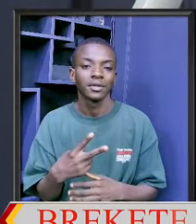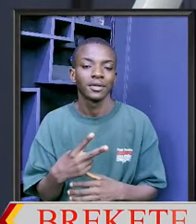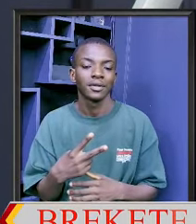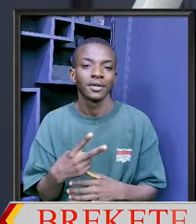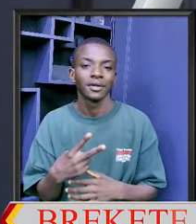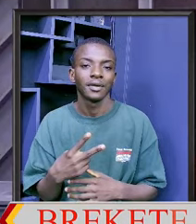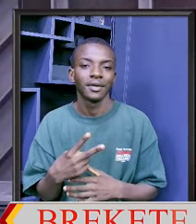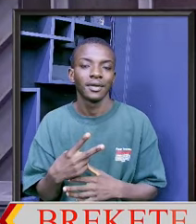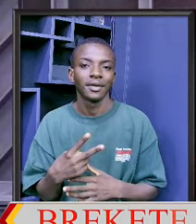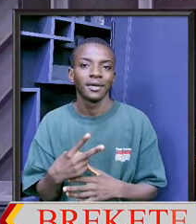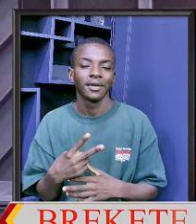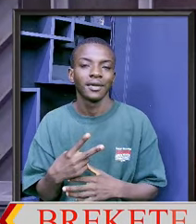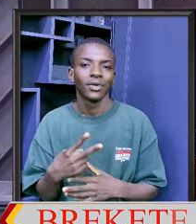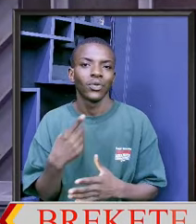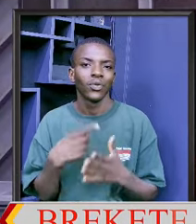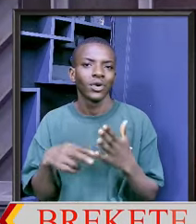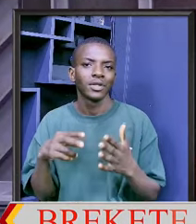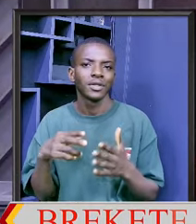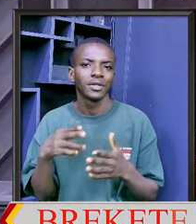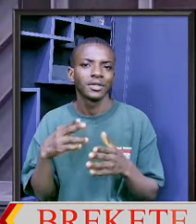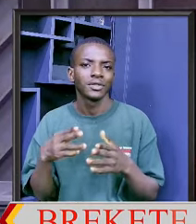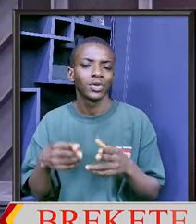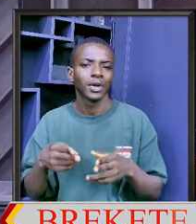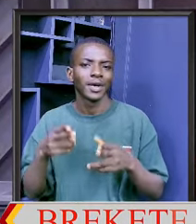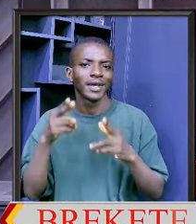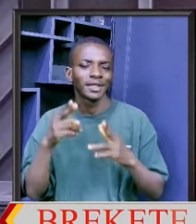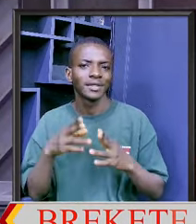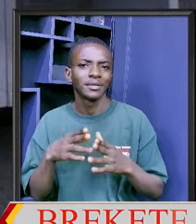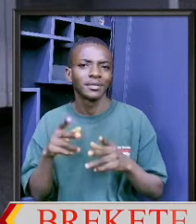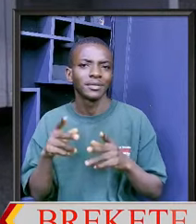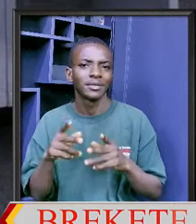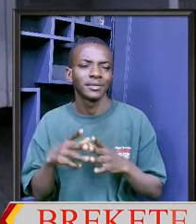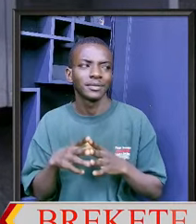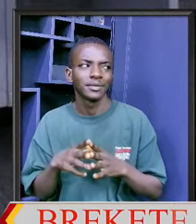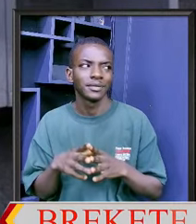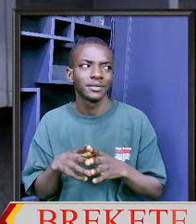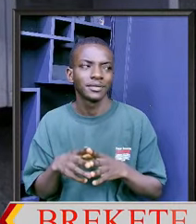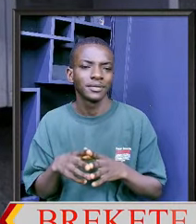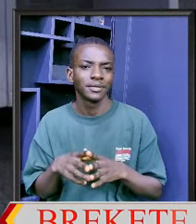From your voice. Yes, sir. Waiting be your height. Now, big person.